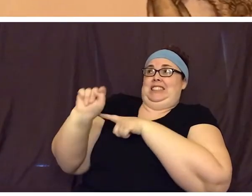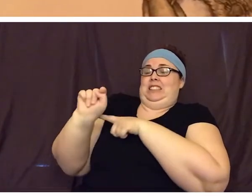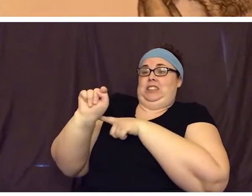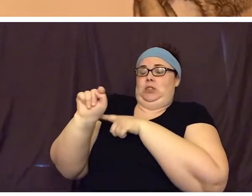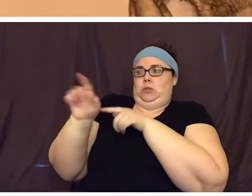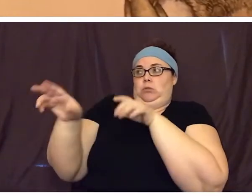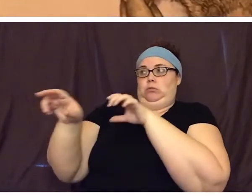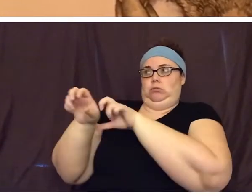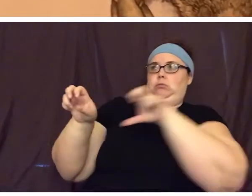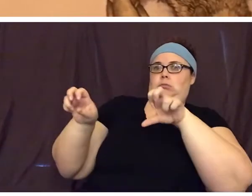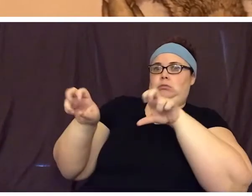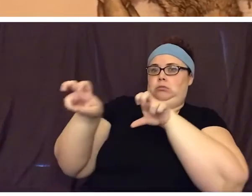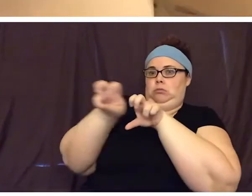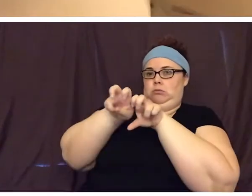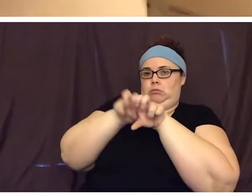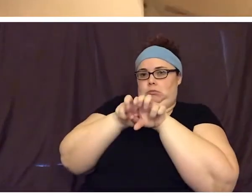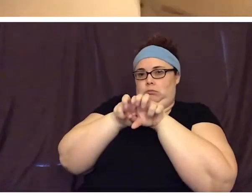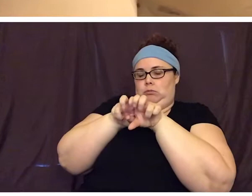over.